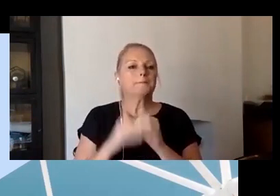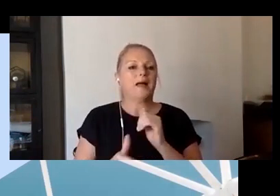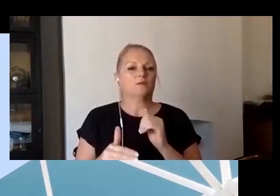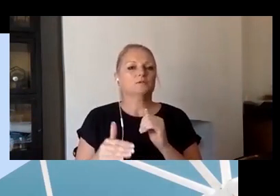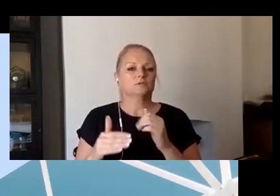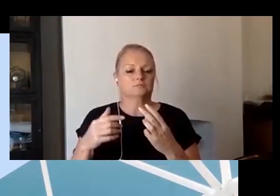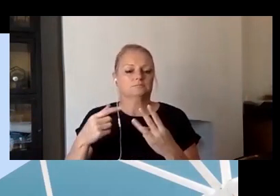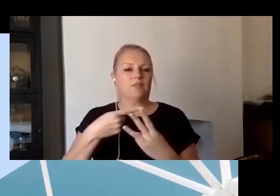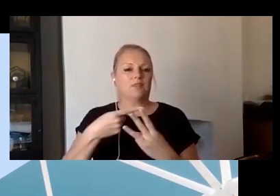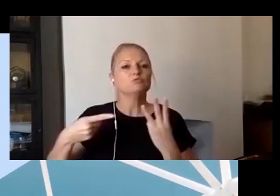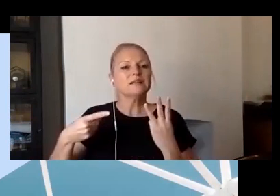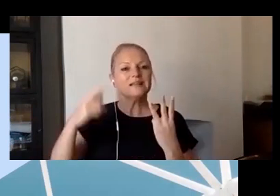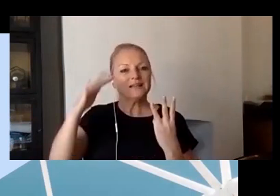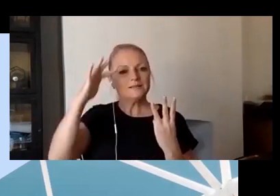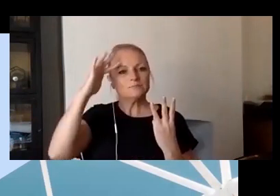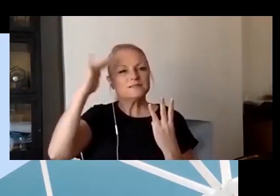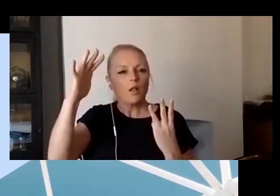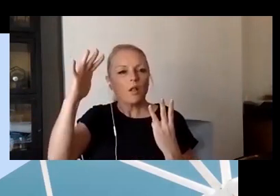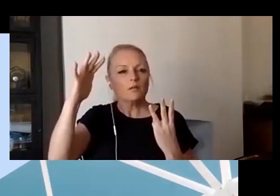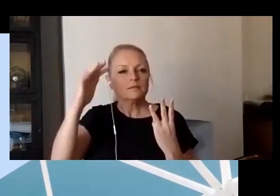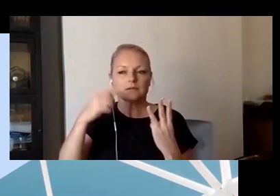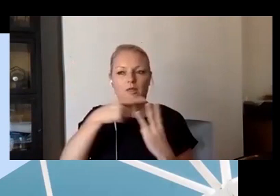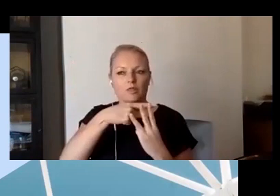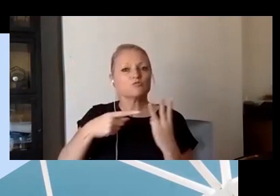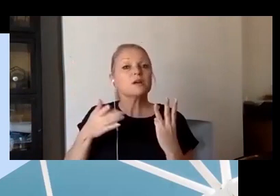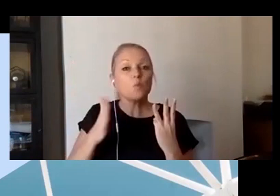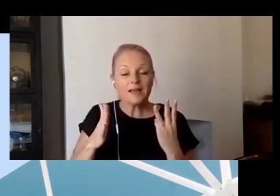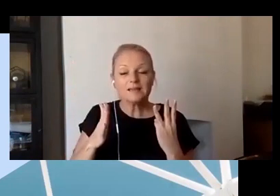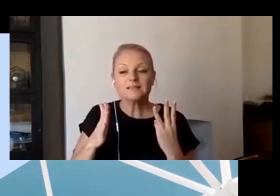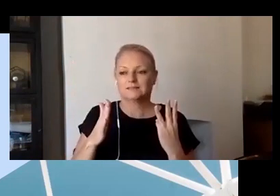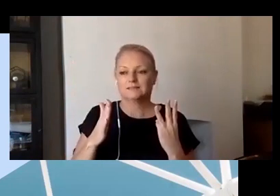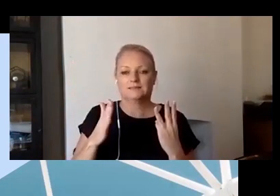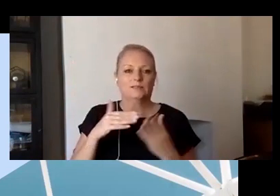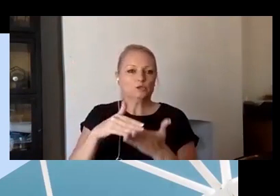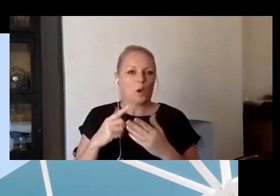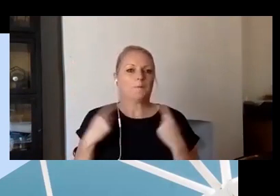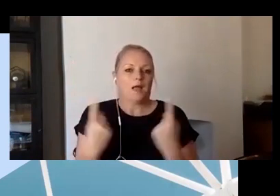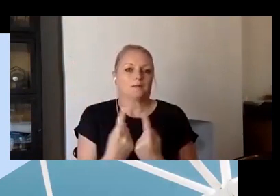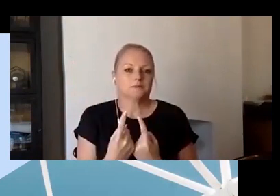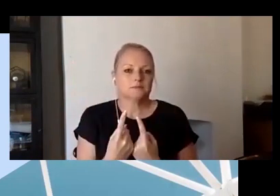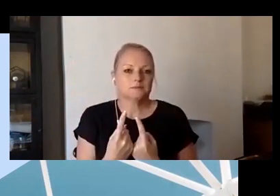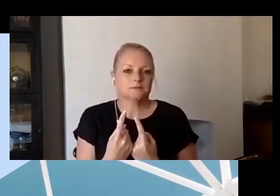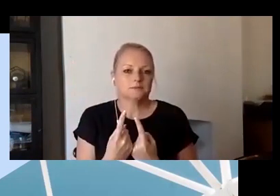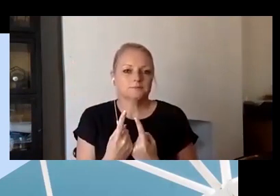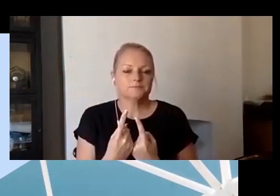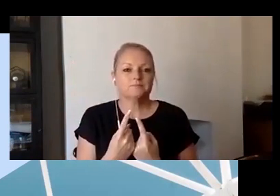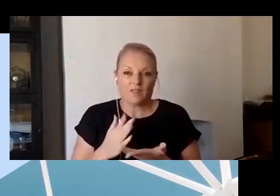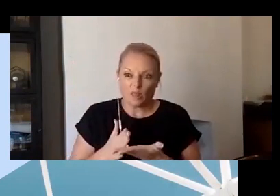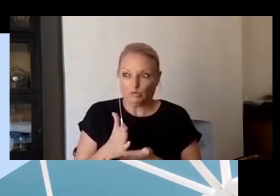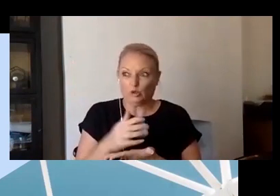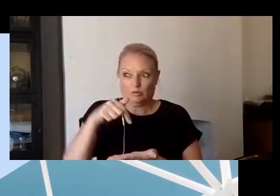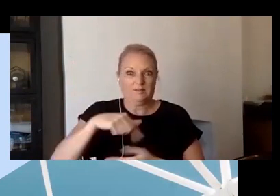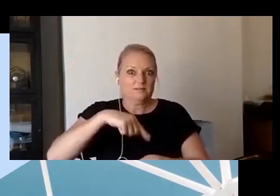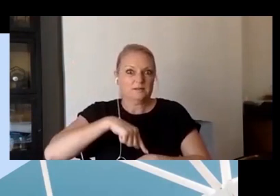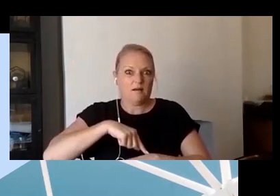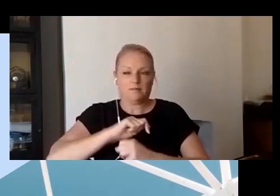our self-care, for those personal protective factors to give us those things that we can draw on when we're faced with this stress and uncertainty that we are